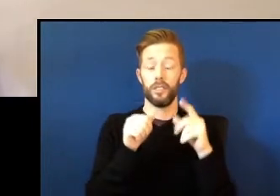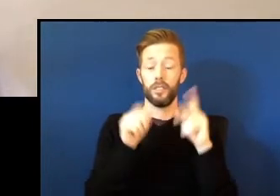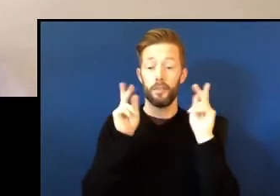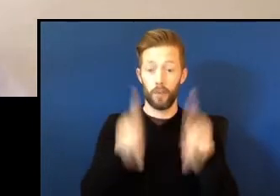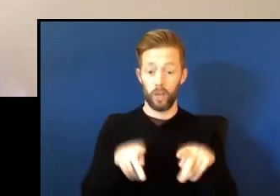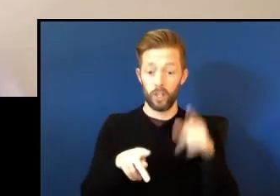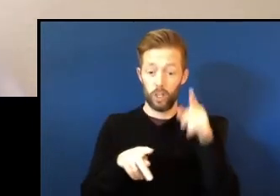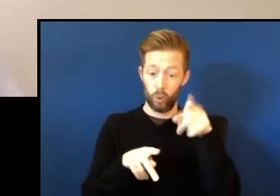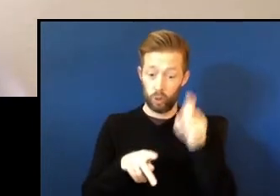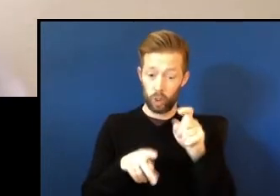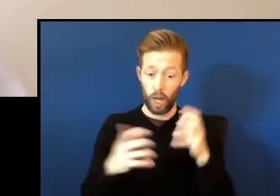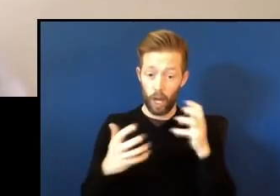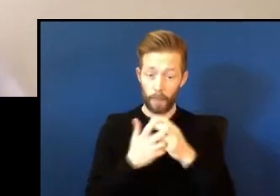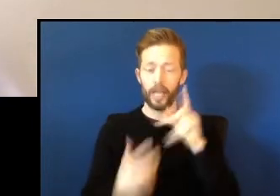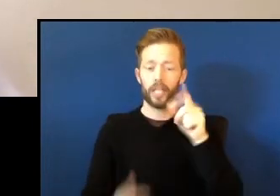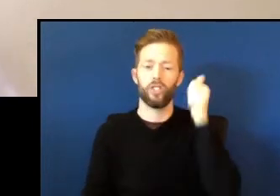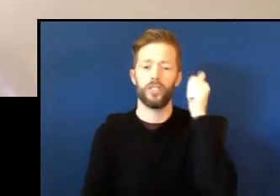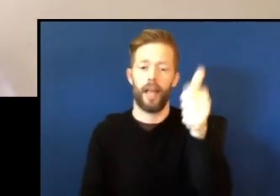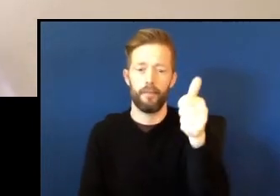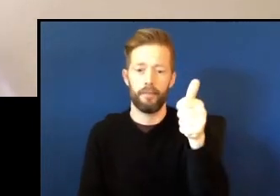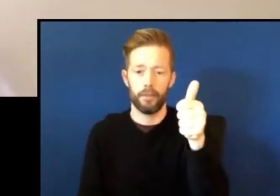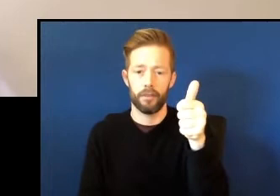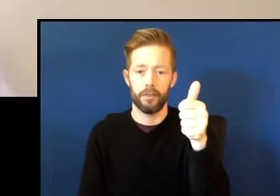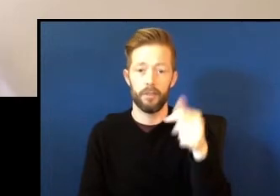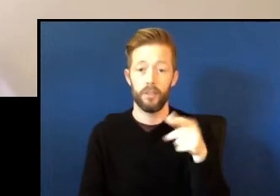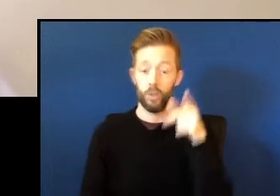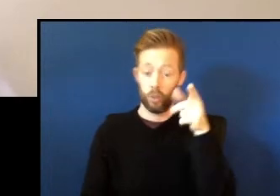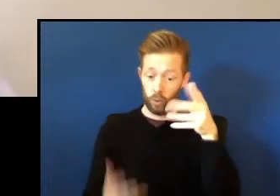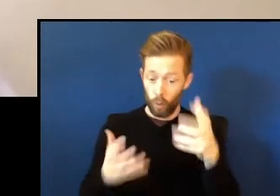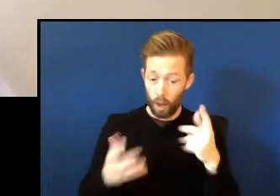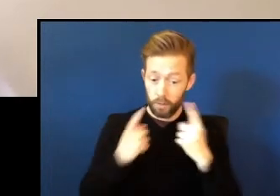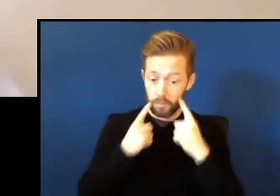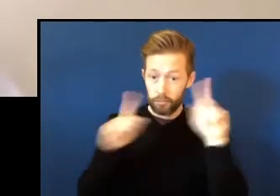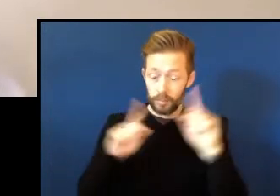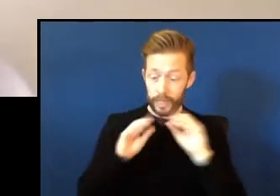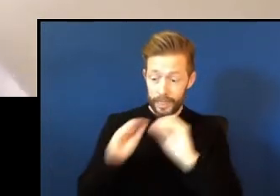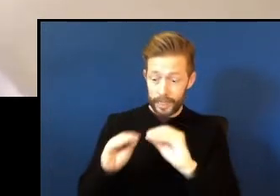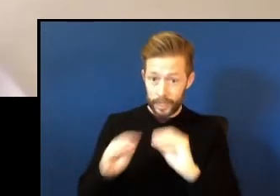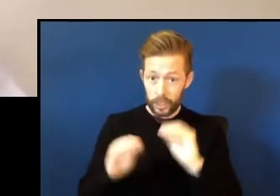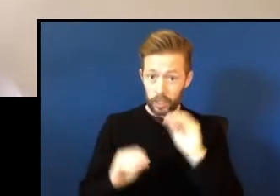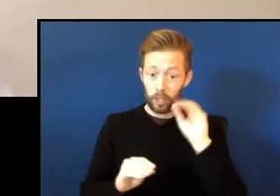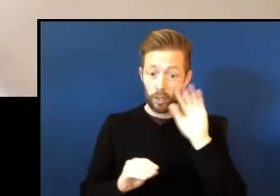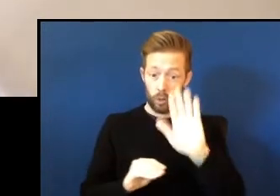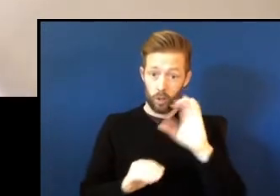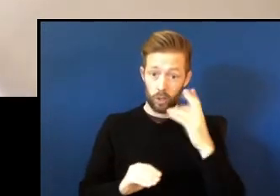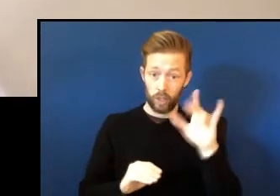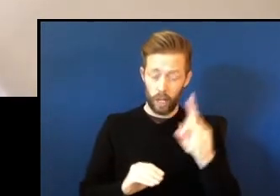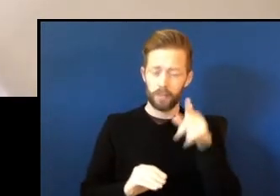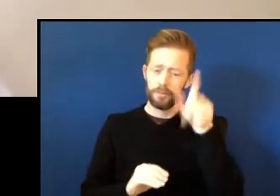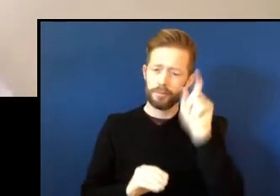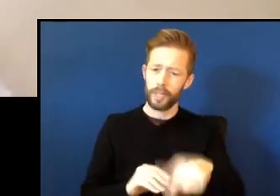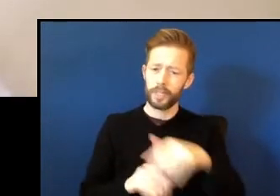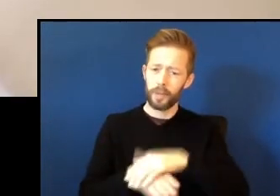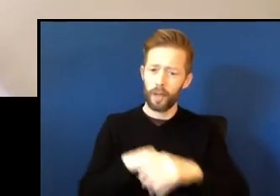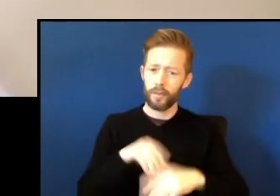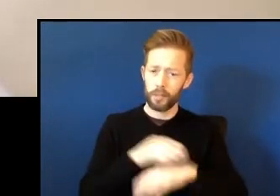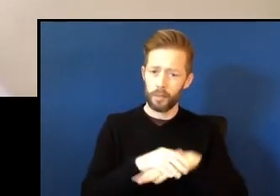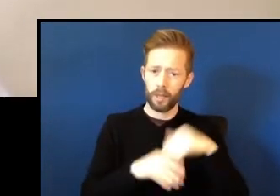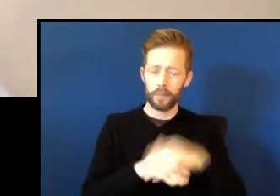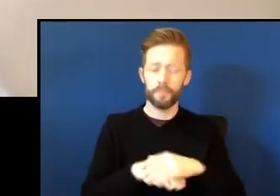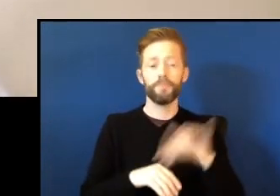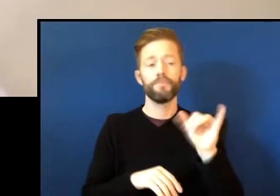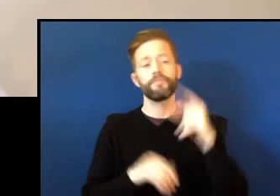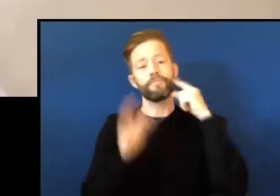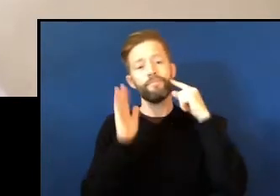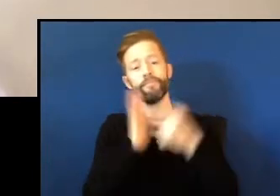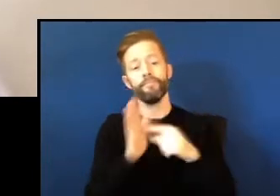is yourself. If you want to be successful teaching your child, you need to be comfortable. And so for parents,